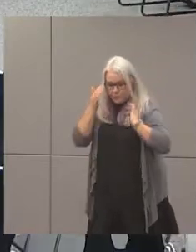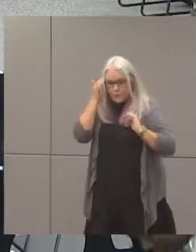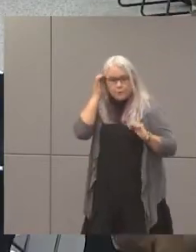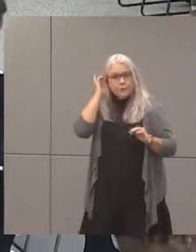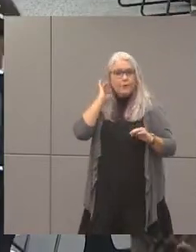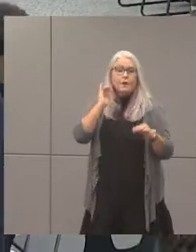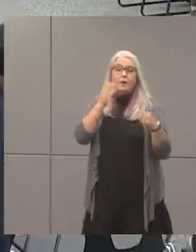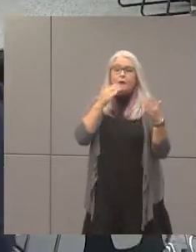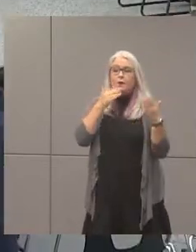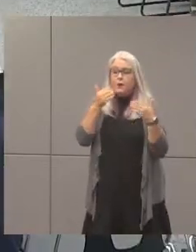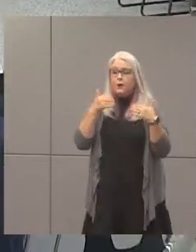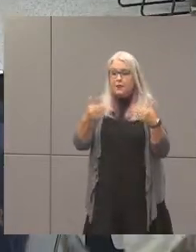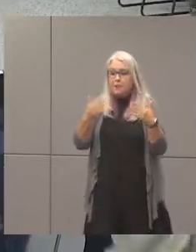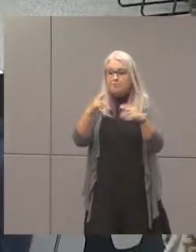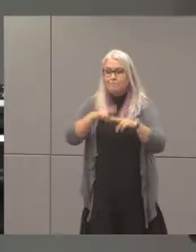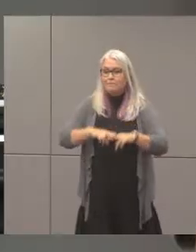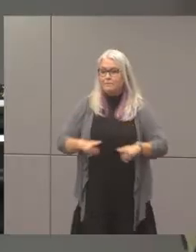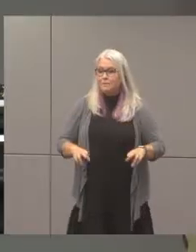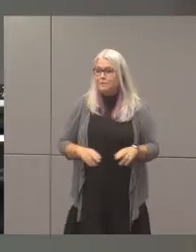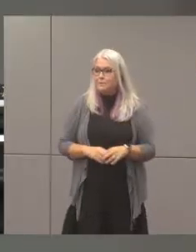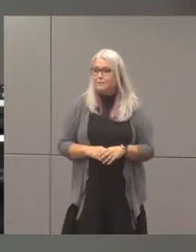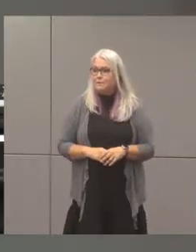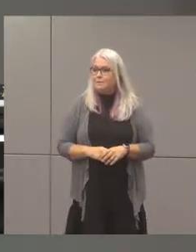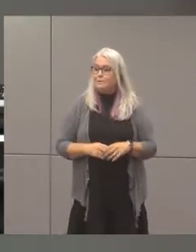Thank you. Please be seated.